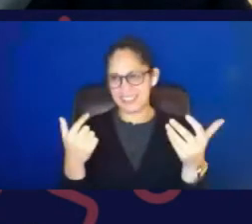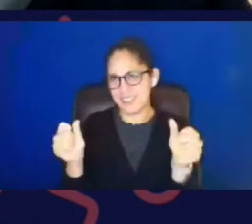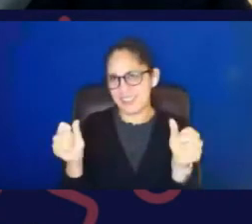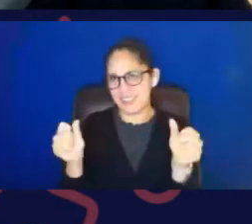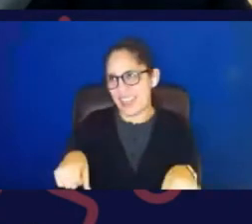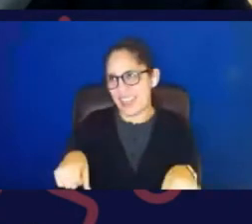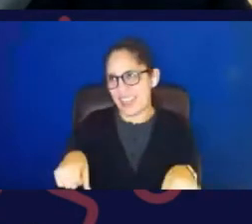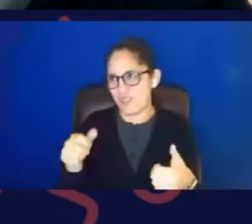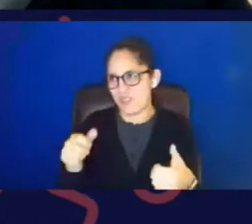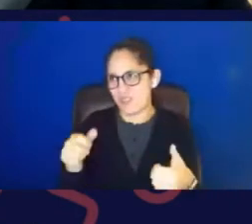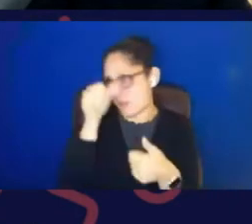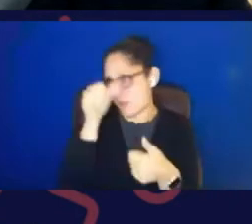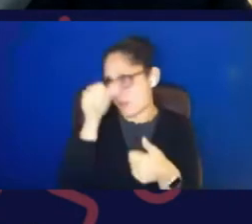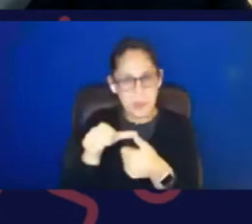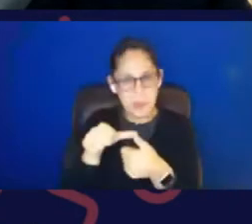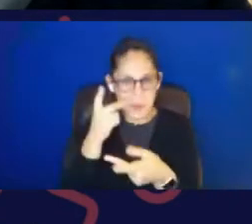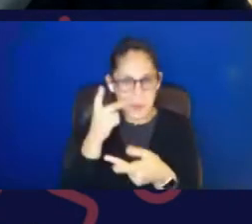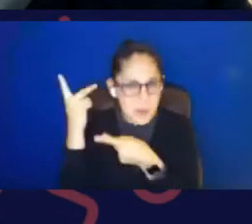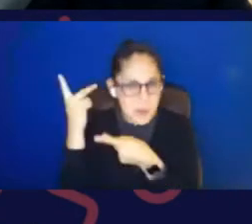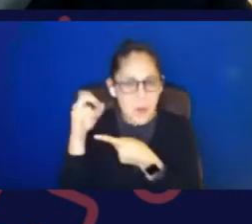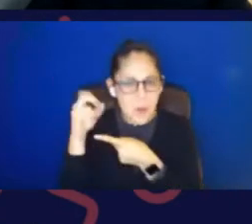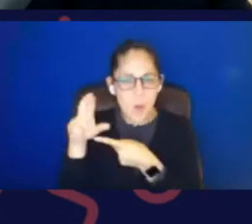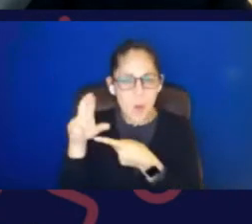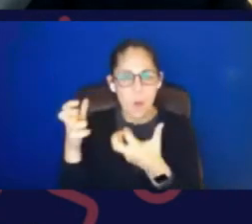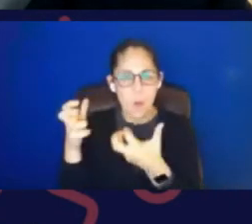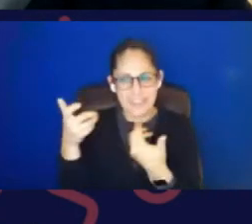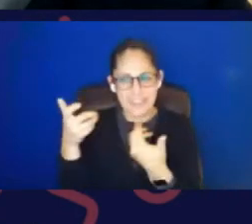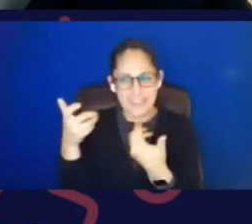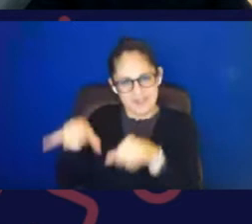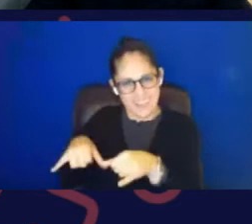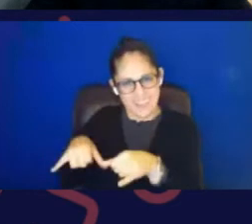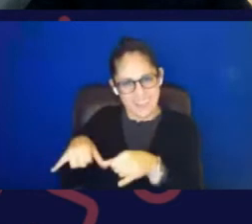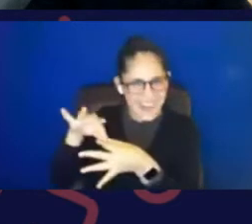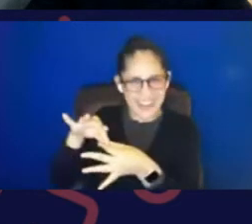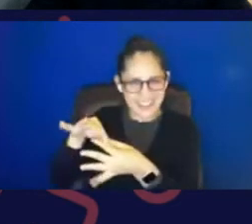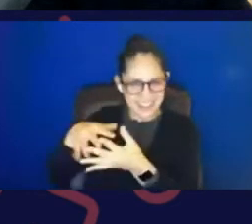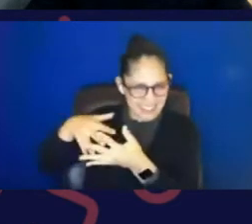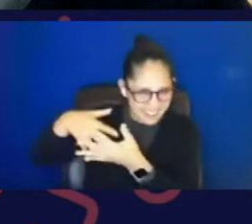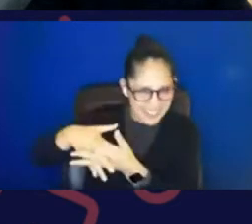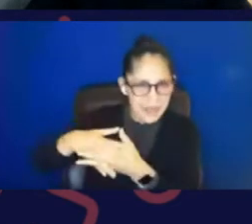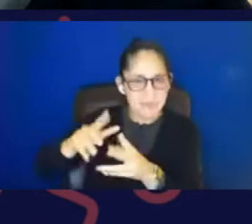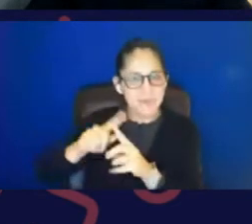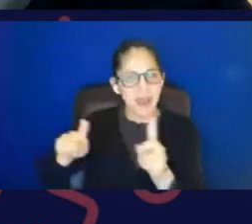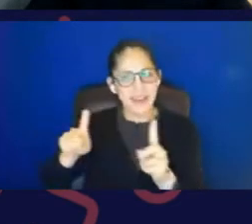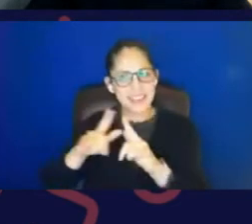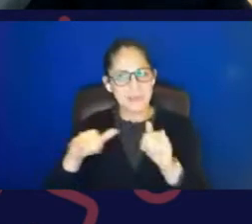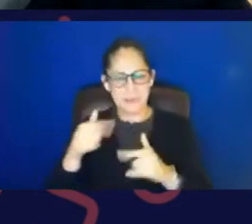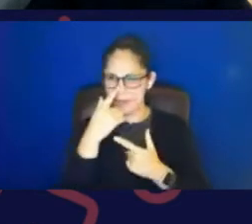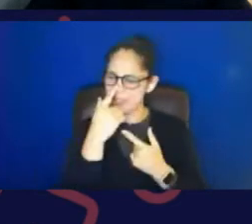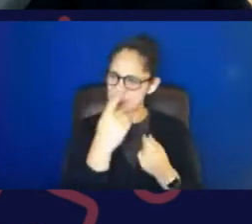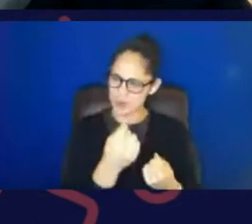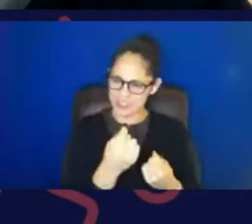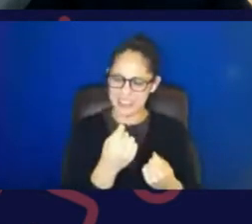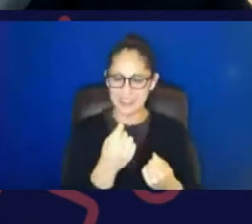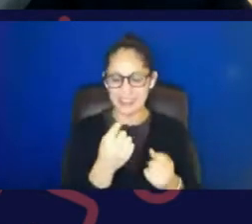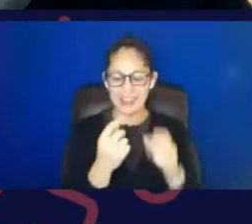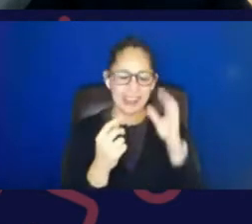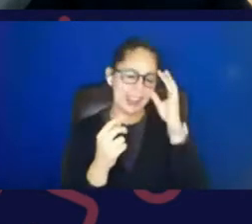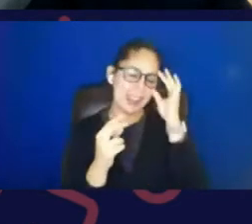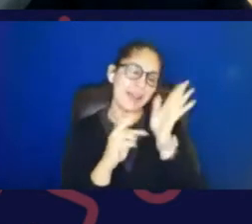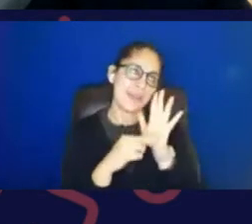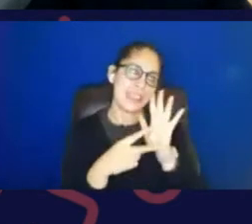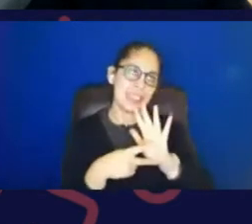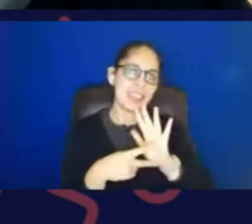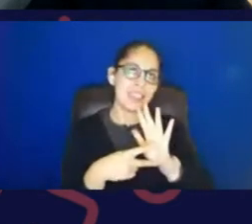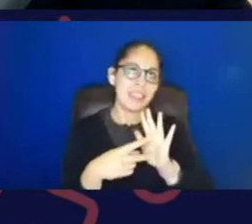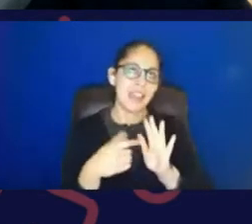remember, or would like to be in touch with. But it's interesting at the same time that, I mean, as I always